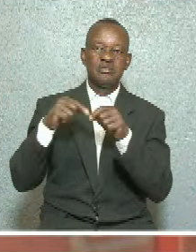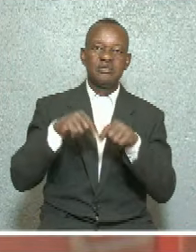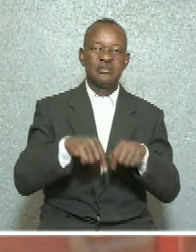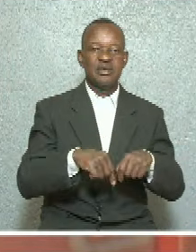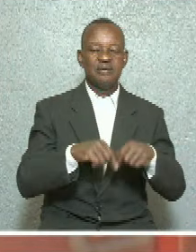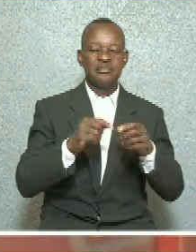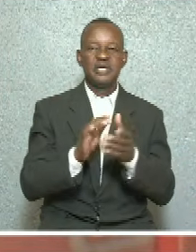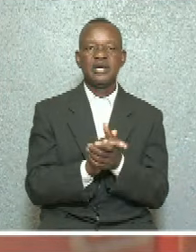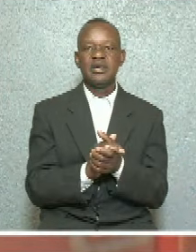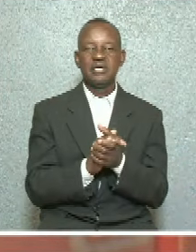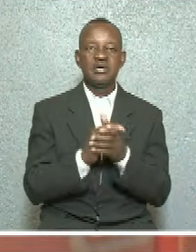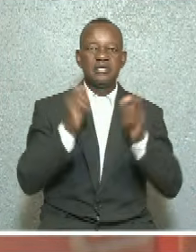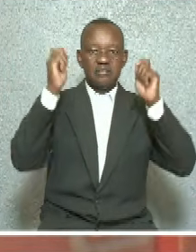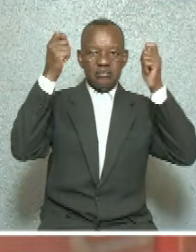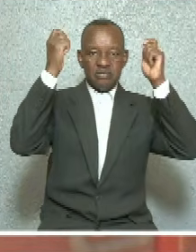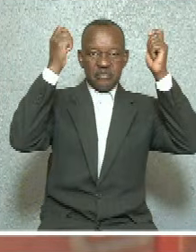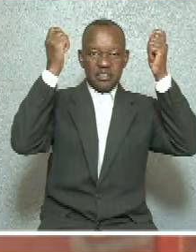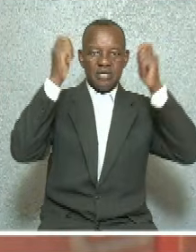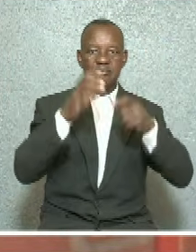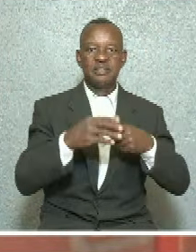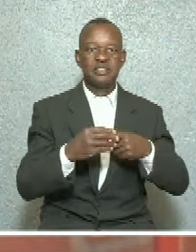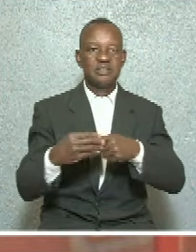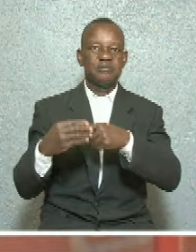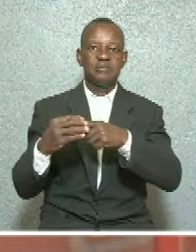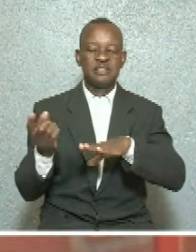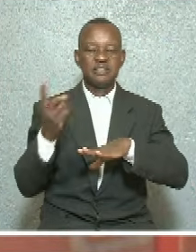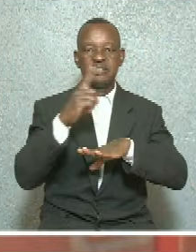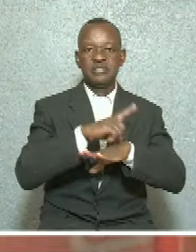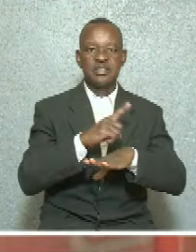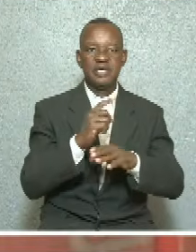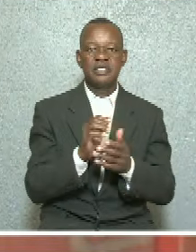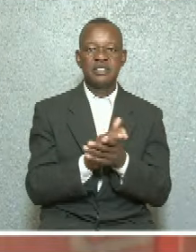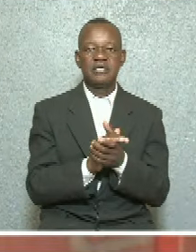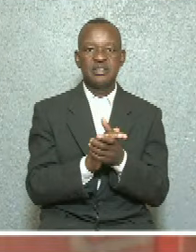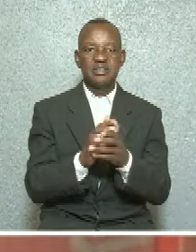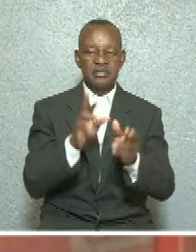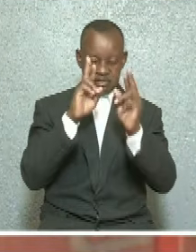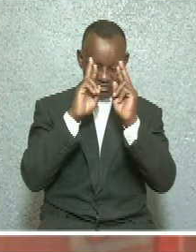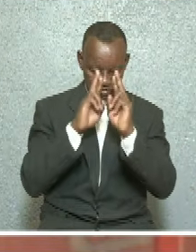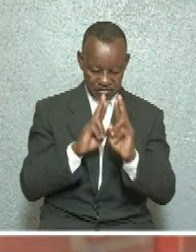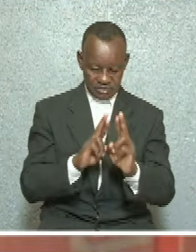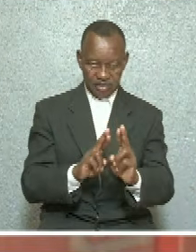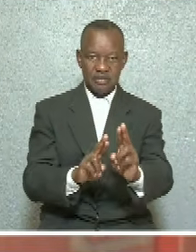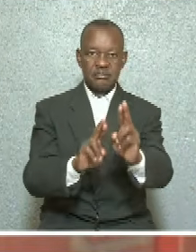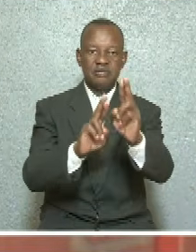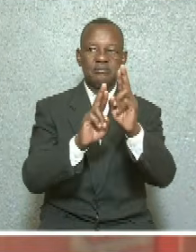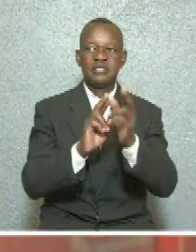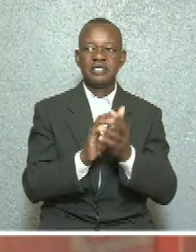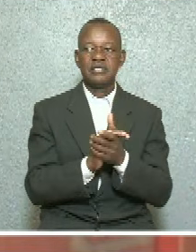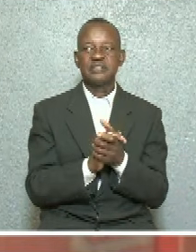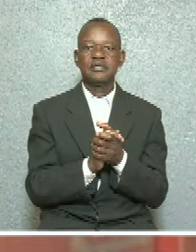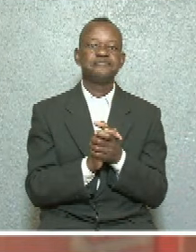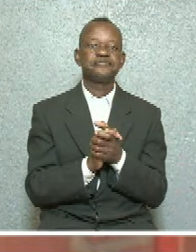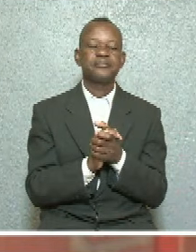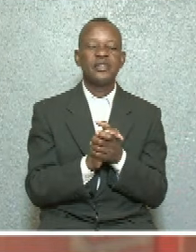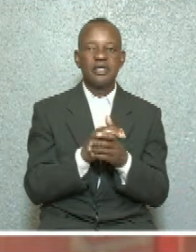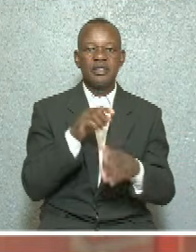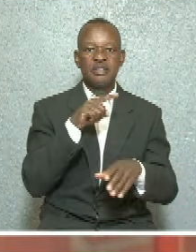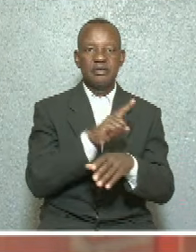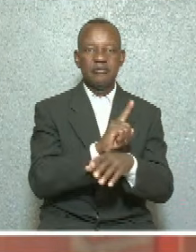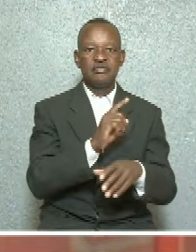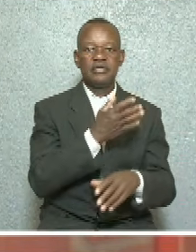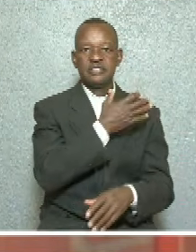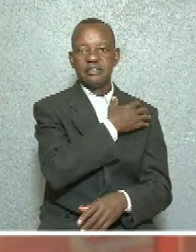of us in honor of our late founding president for this nation, Dr.